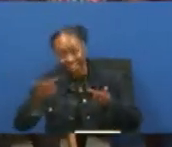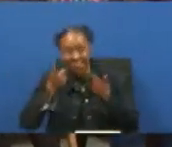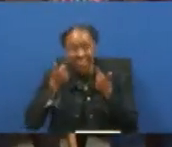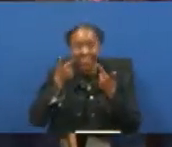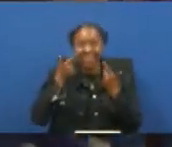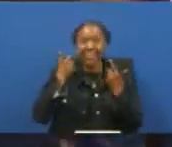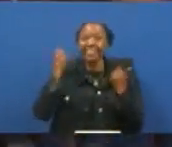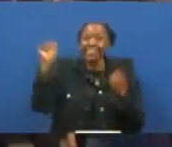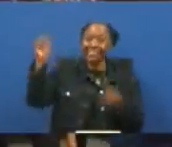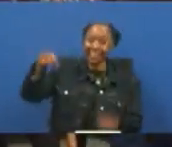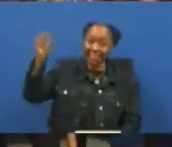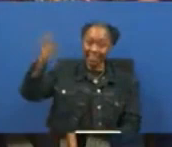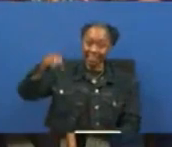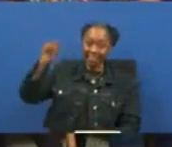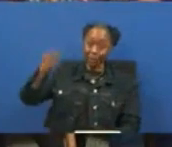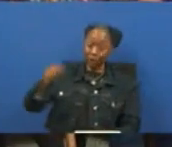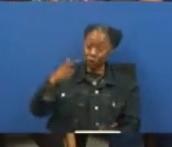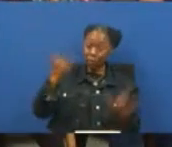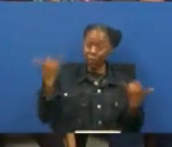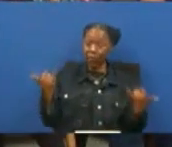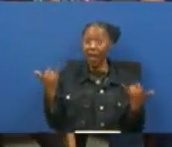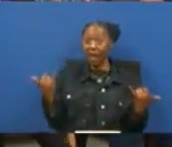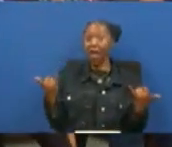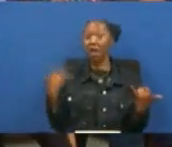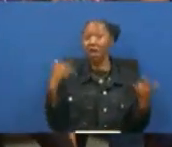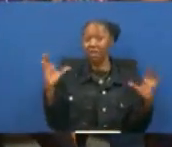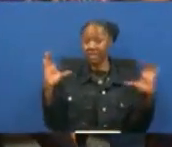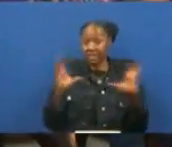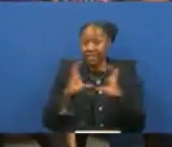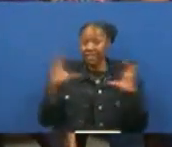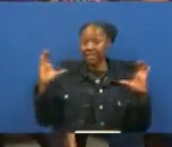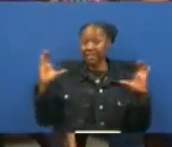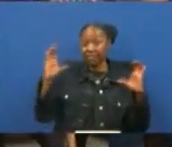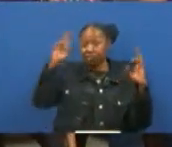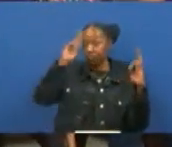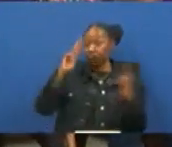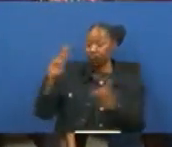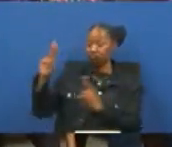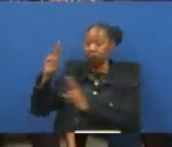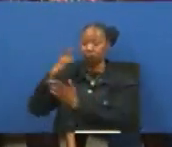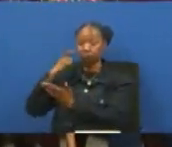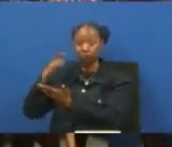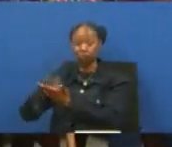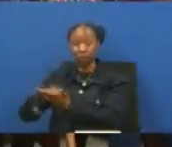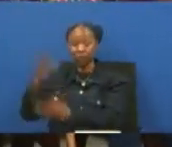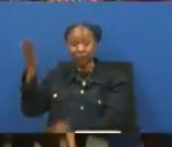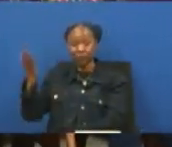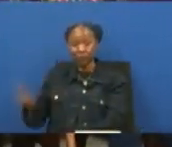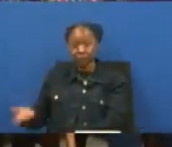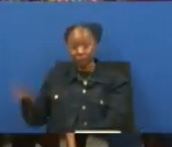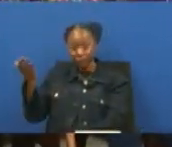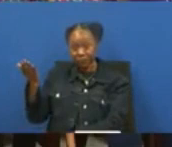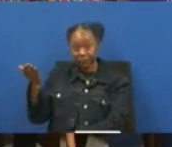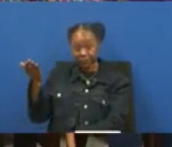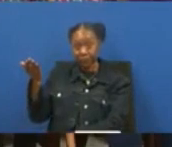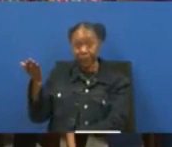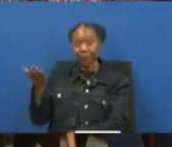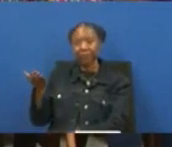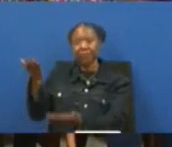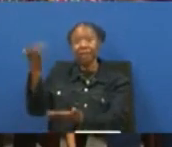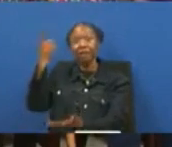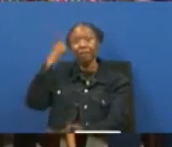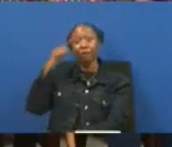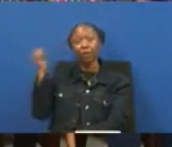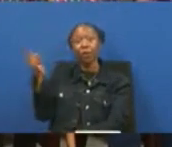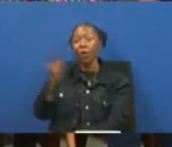this is a certificate of recognition that is presented to the